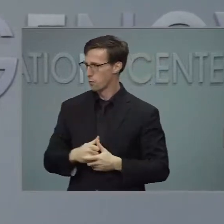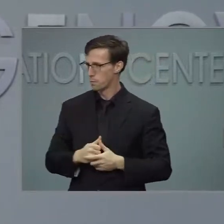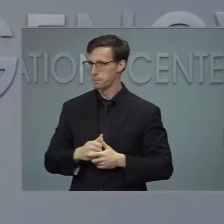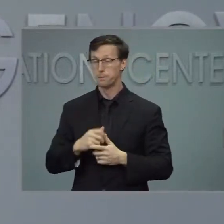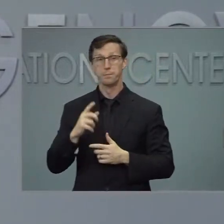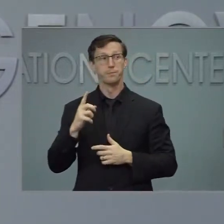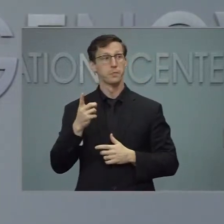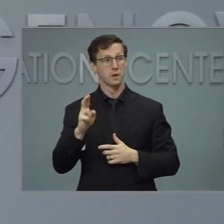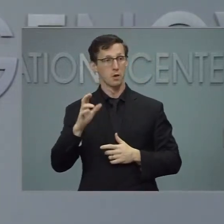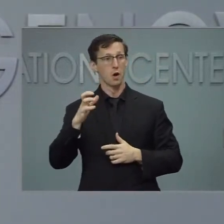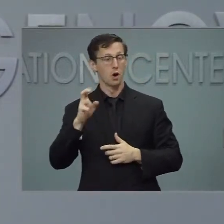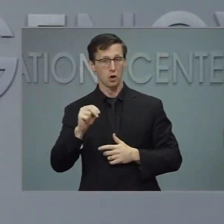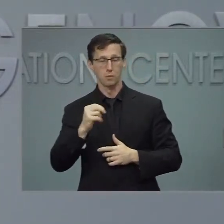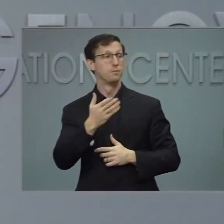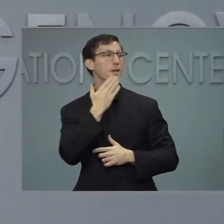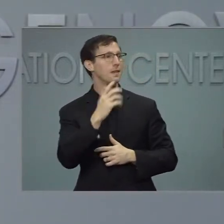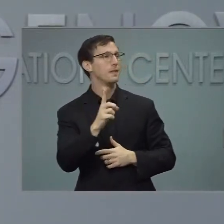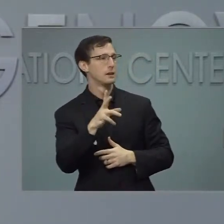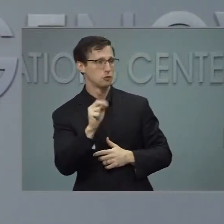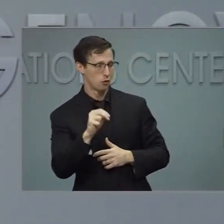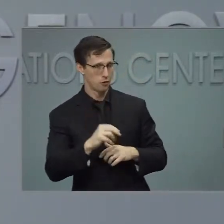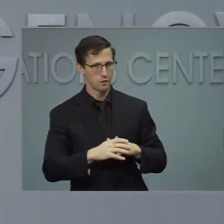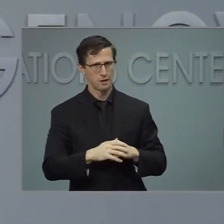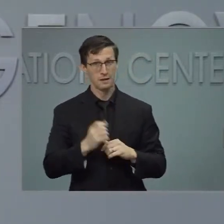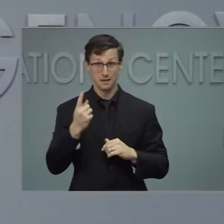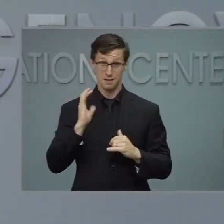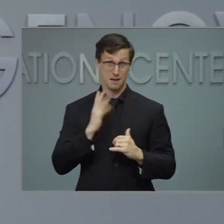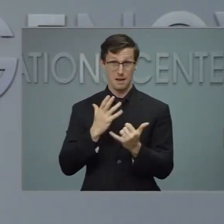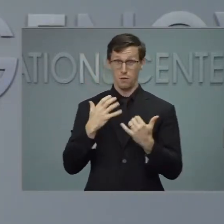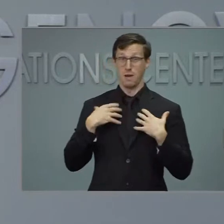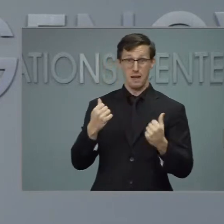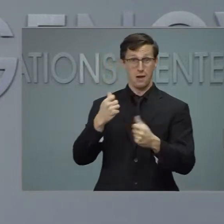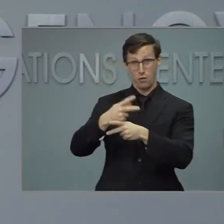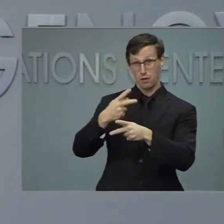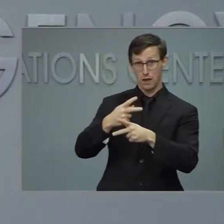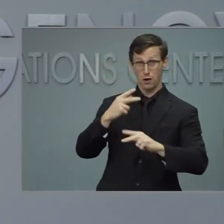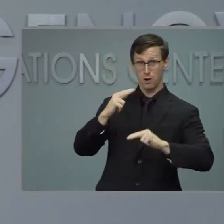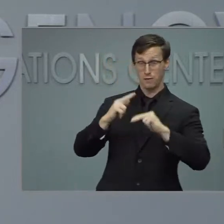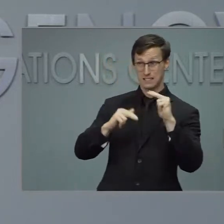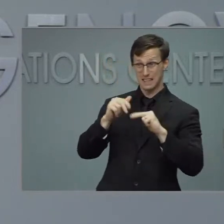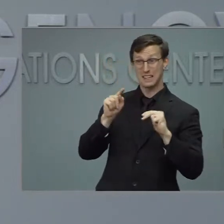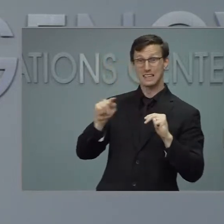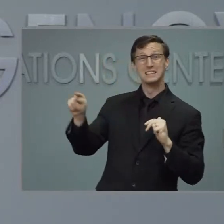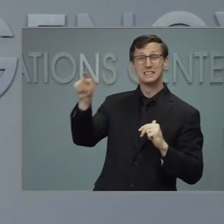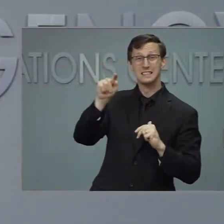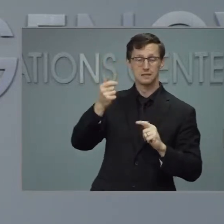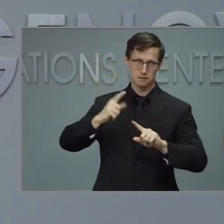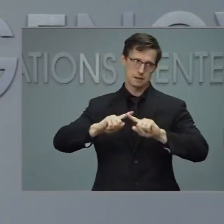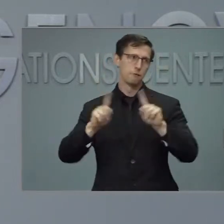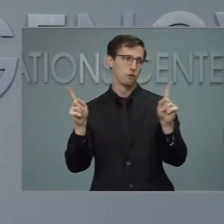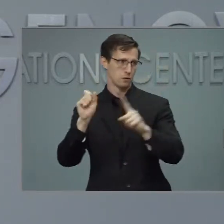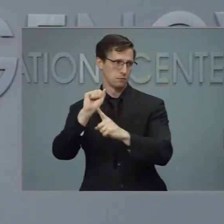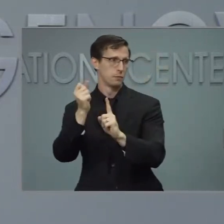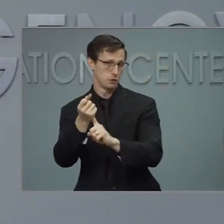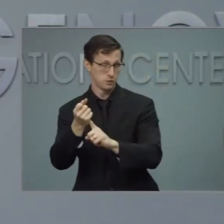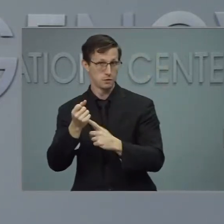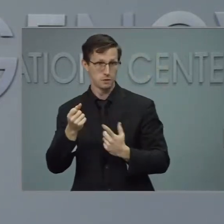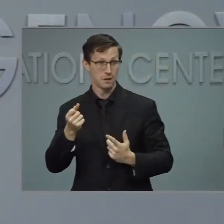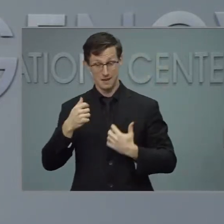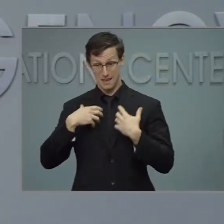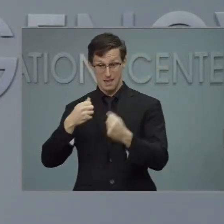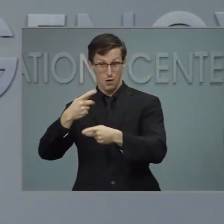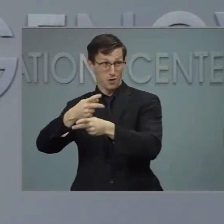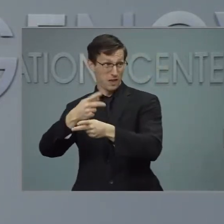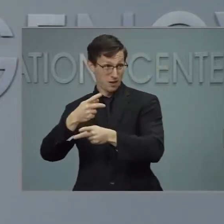Thanks, Dawn. I do think that when we look at our healthcare facilities, this is a different circumstance where we have a